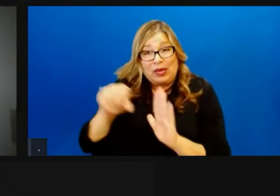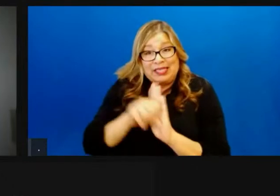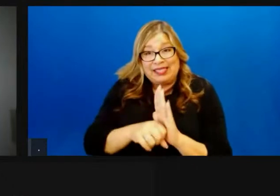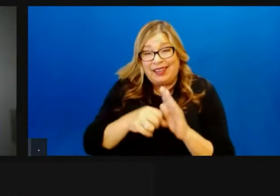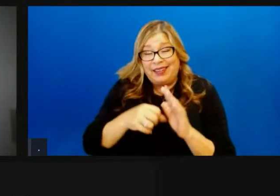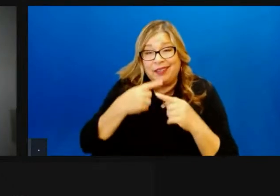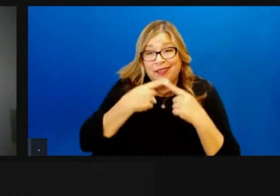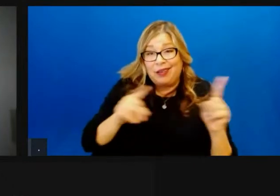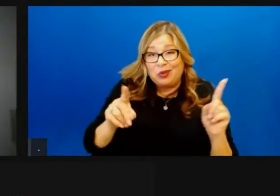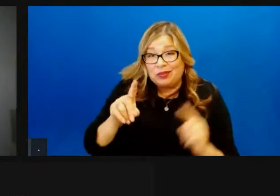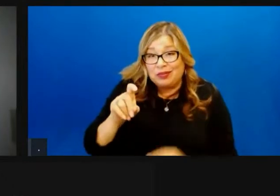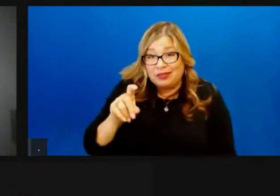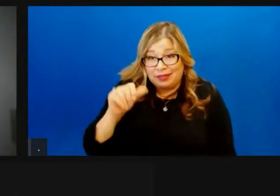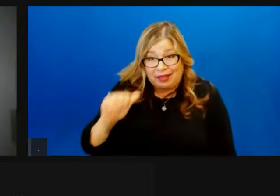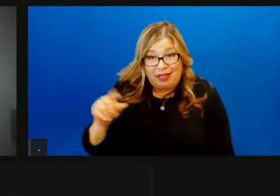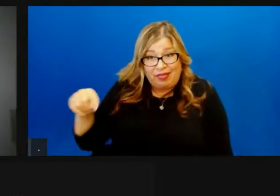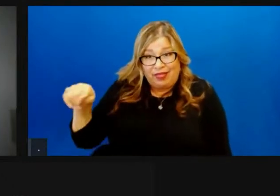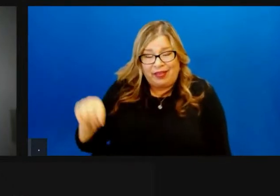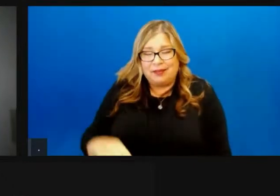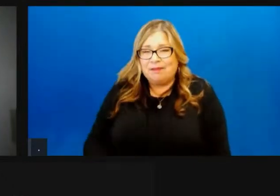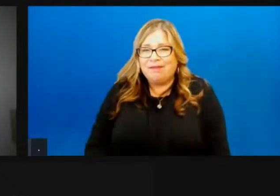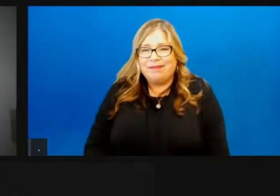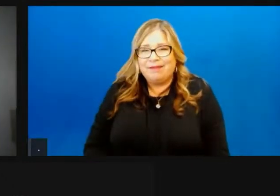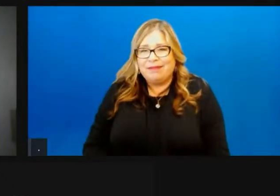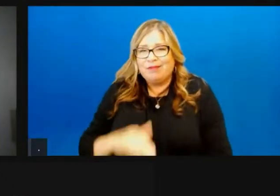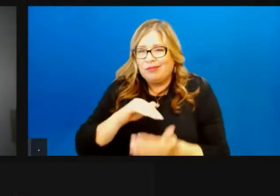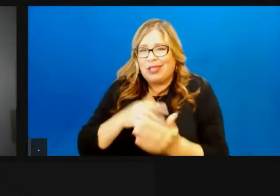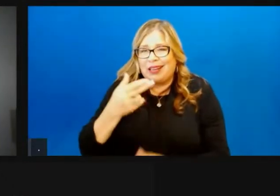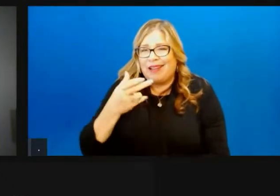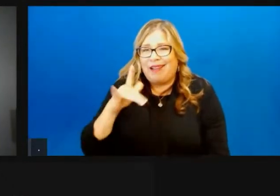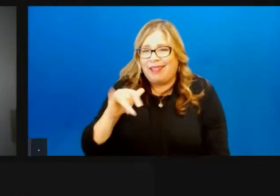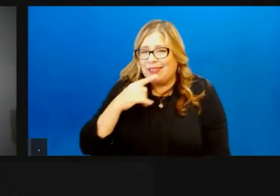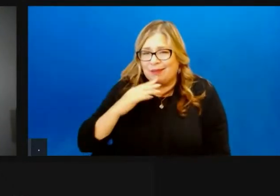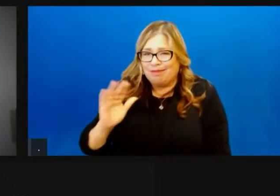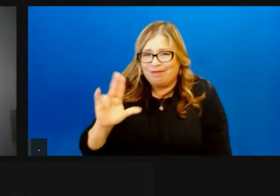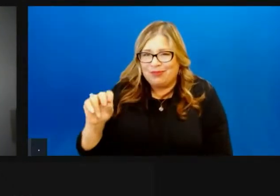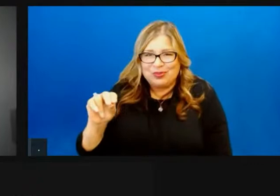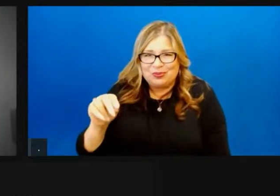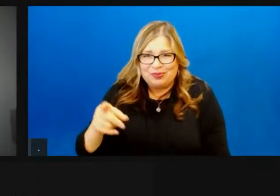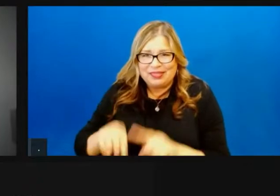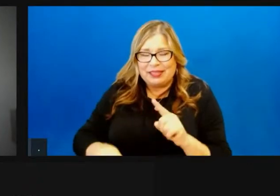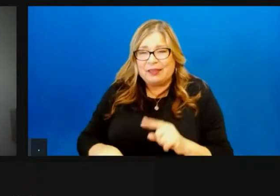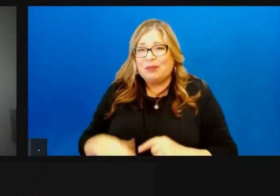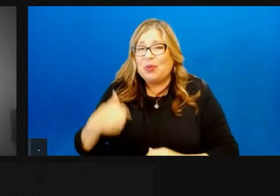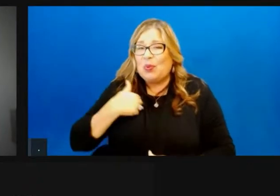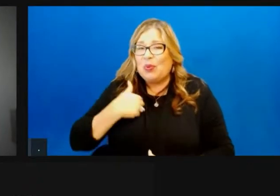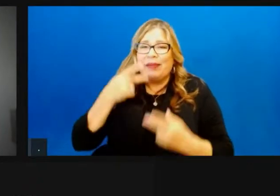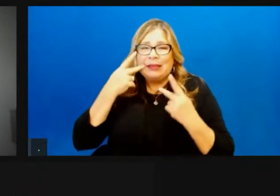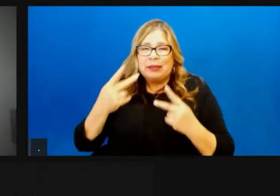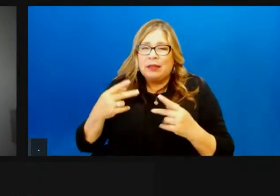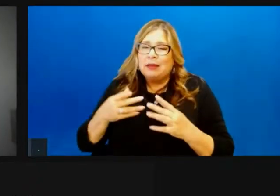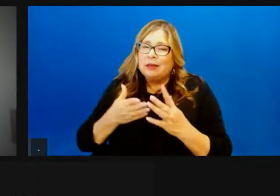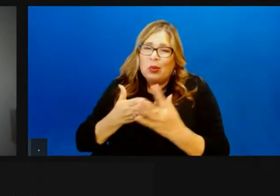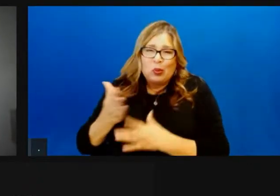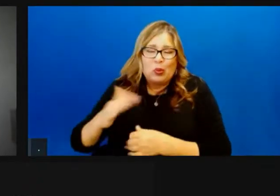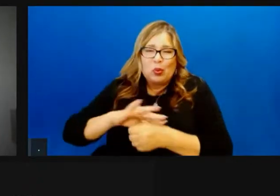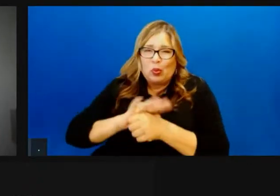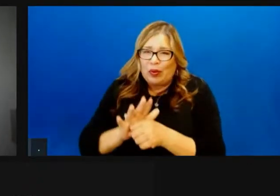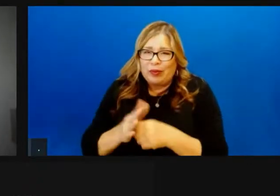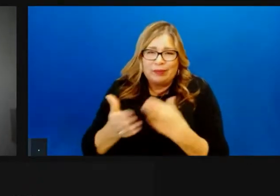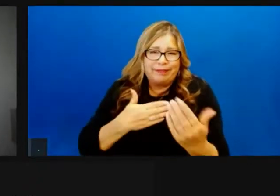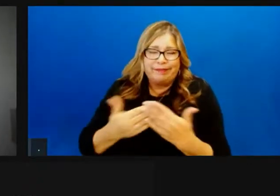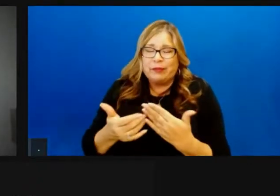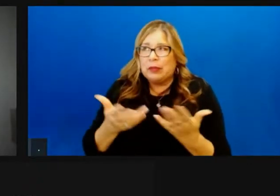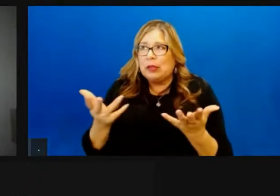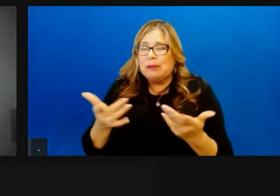No, we've seen throughout this pandemic that whether it's a school, whether it's a